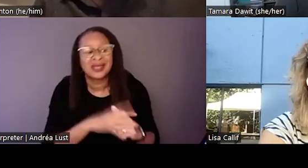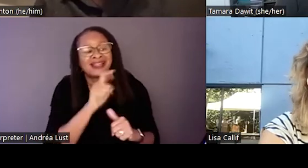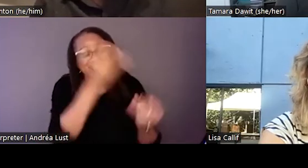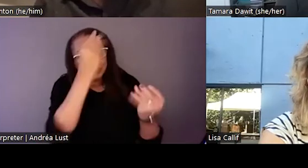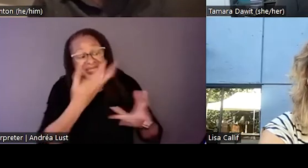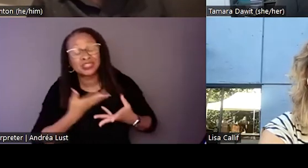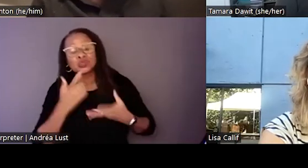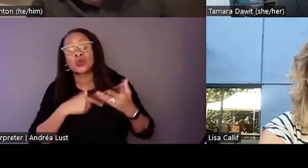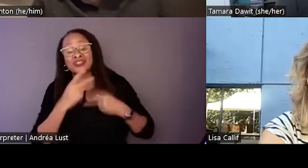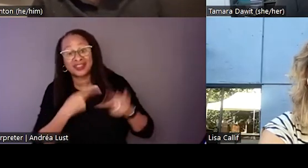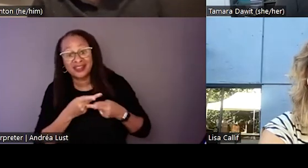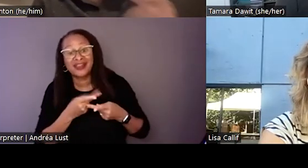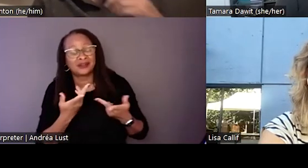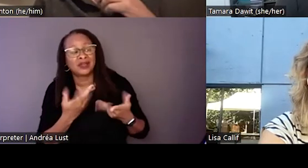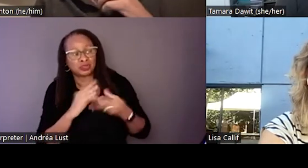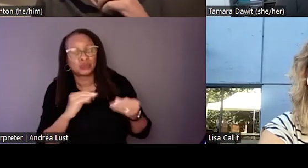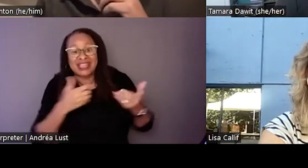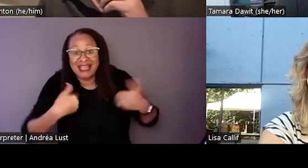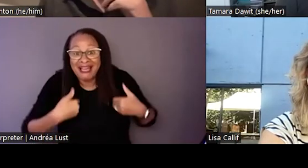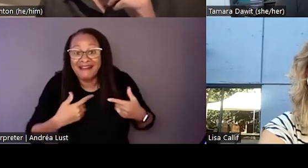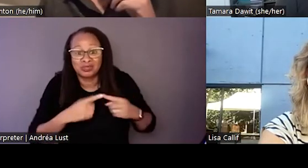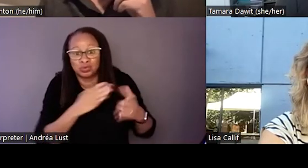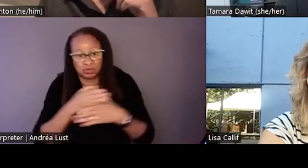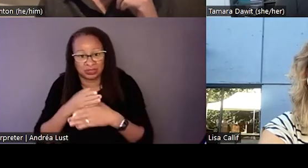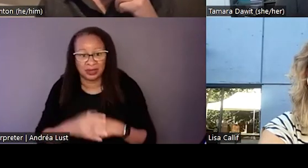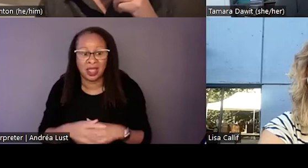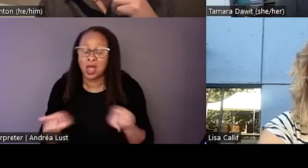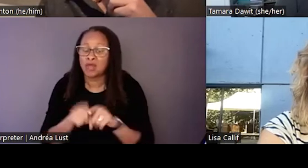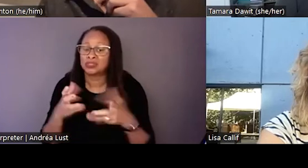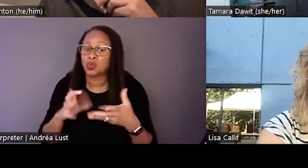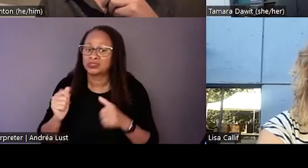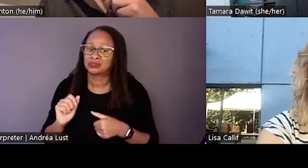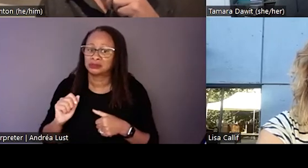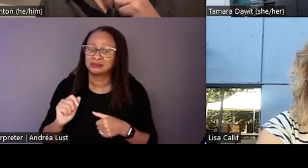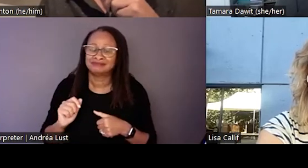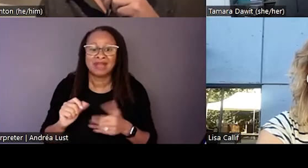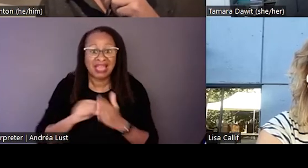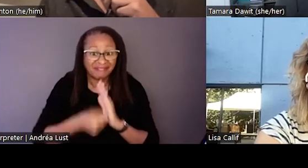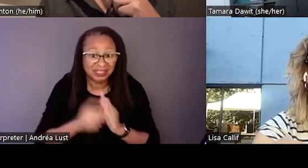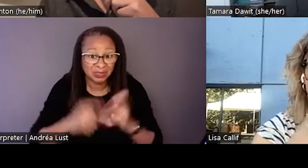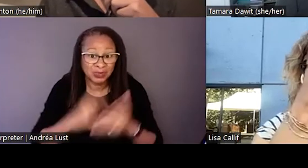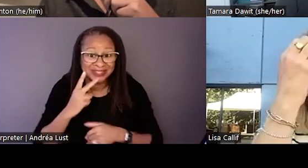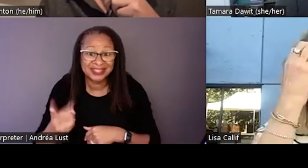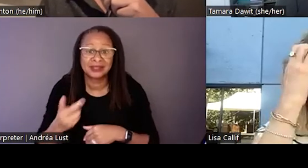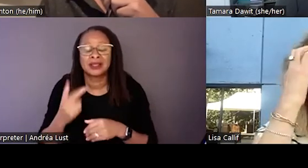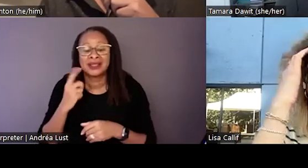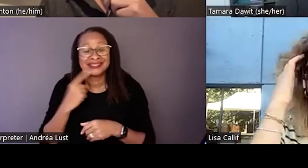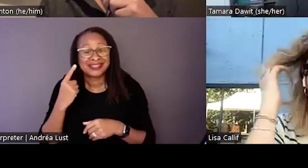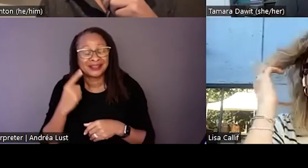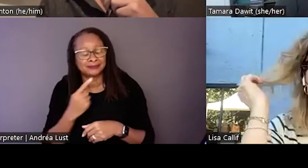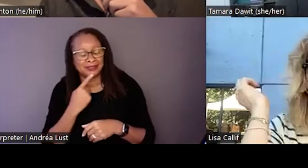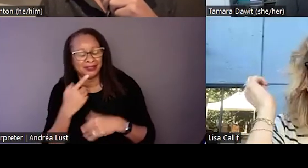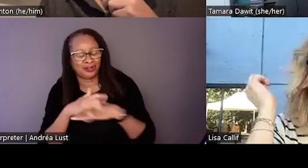of stories that they need to be telling. And I just also wanted to sort of double down on what I said earlier, which Megan touched on a